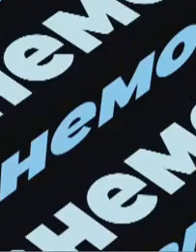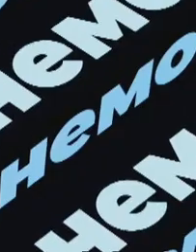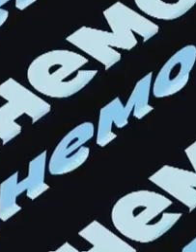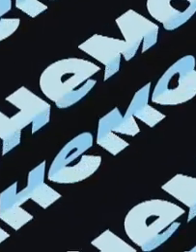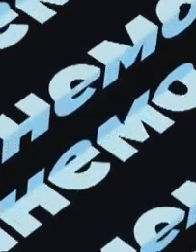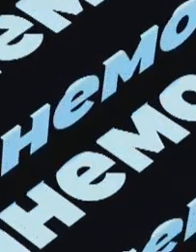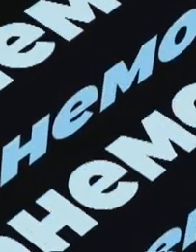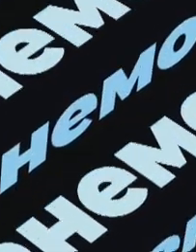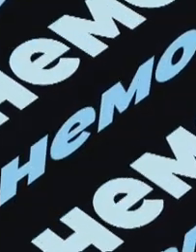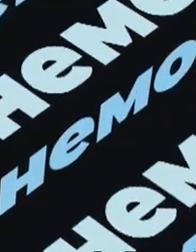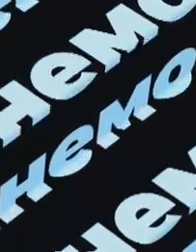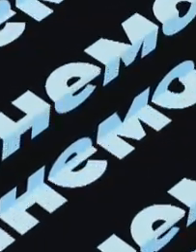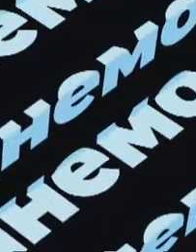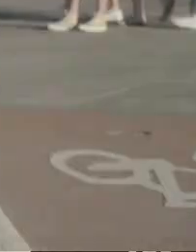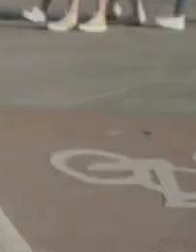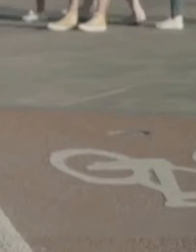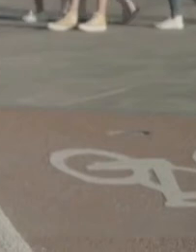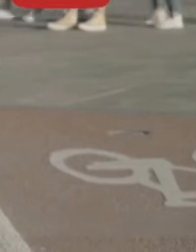which is